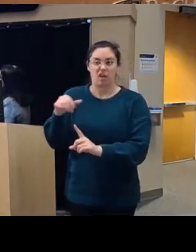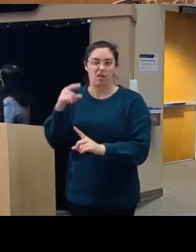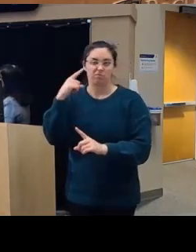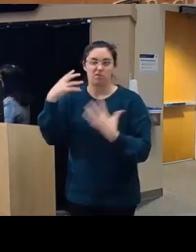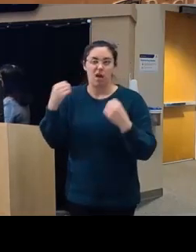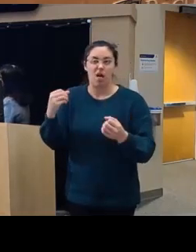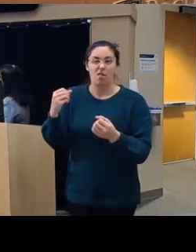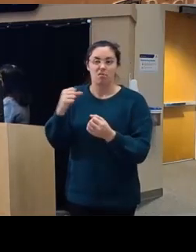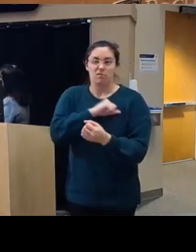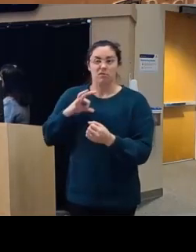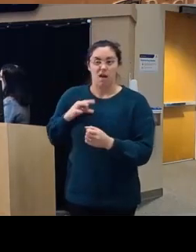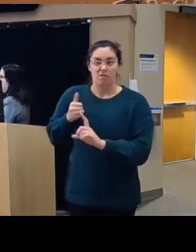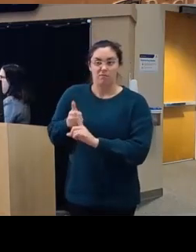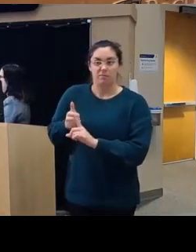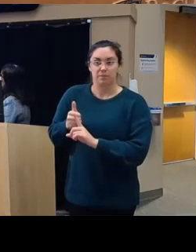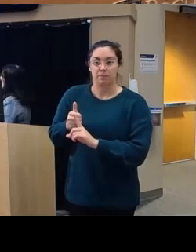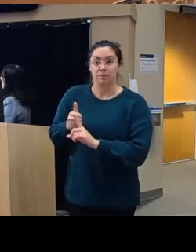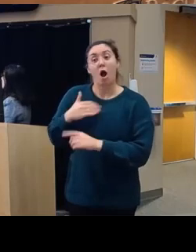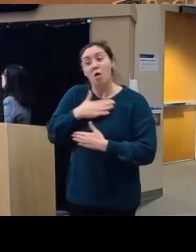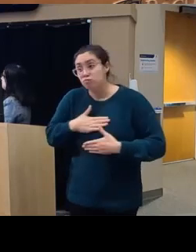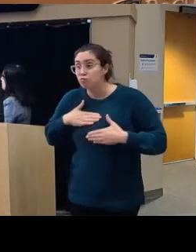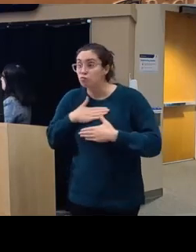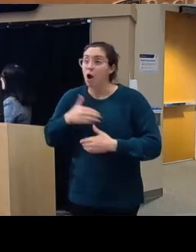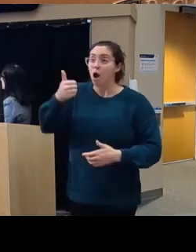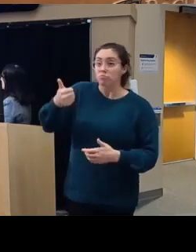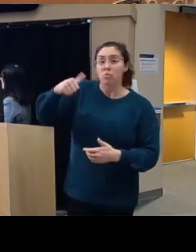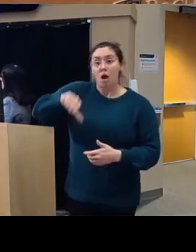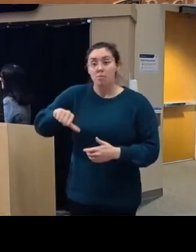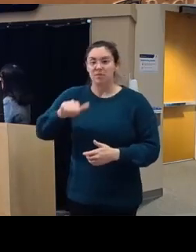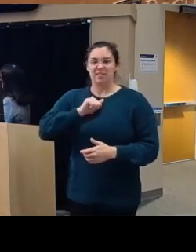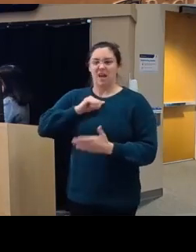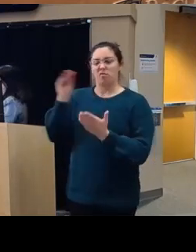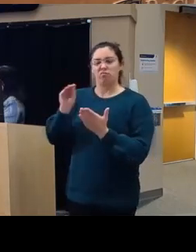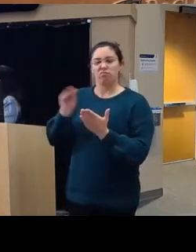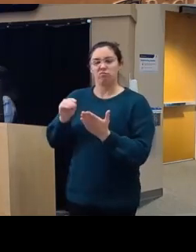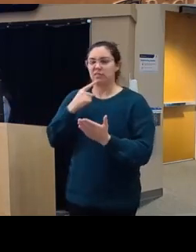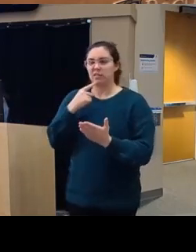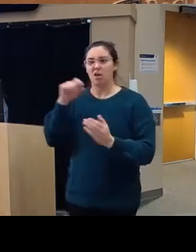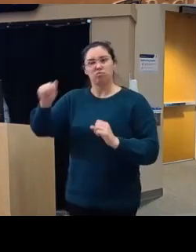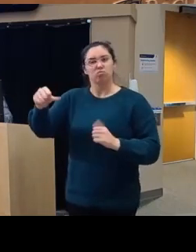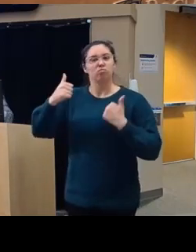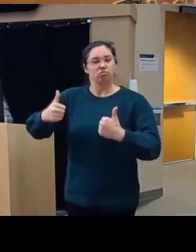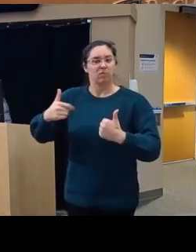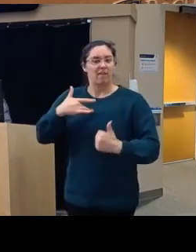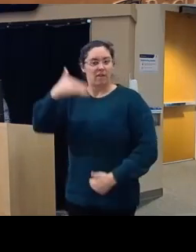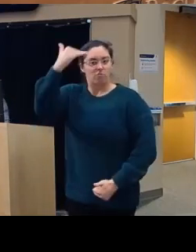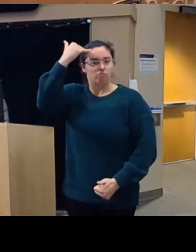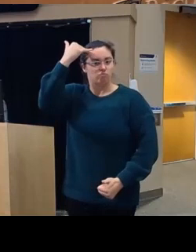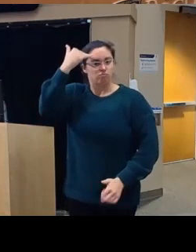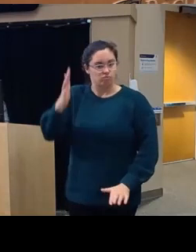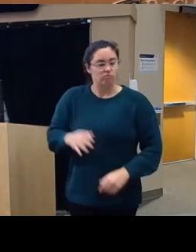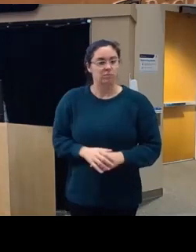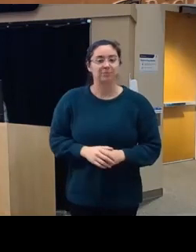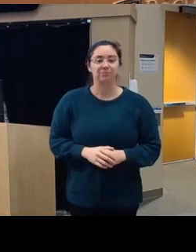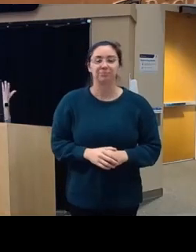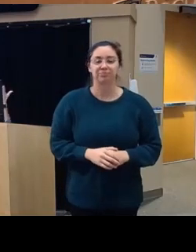was doing it, liked it, had self-efficacy, thought they could do it, and had knowledge. So notice here,